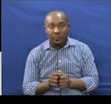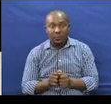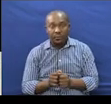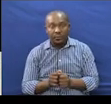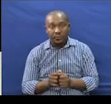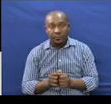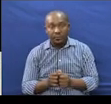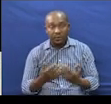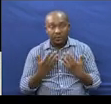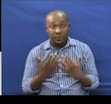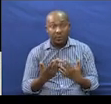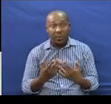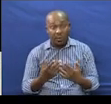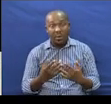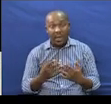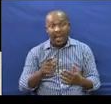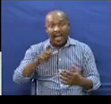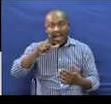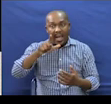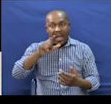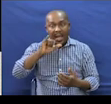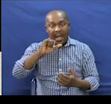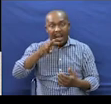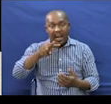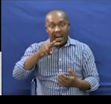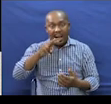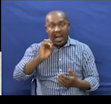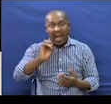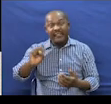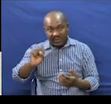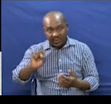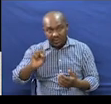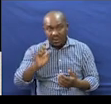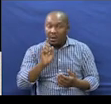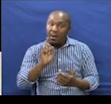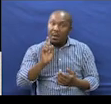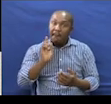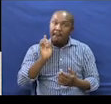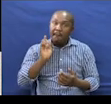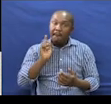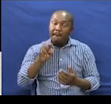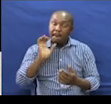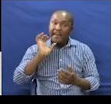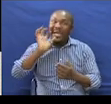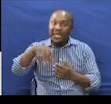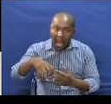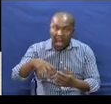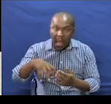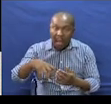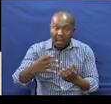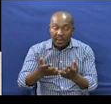live birth per year, per 1,000 of the populations, this birth rate, it can